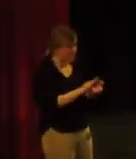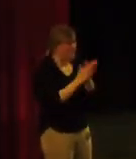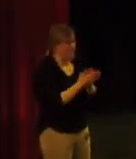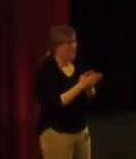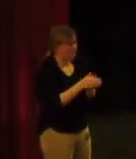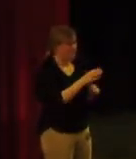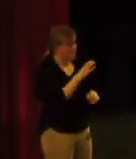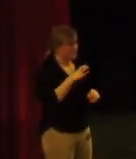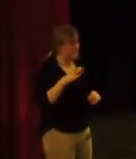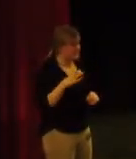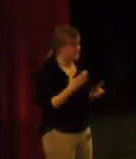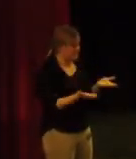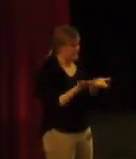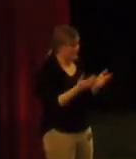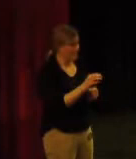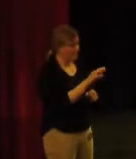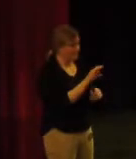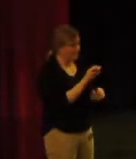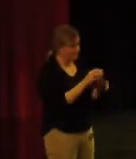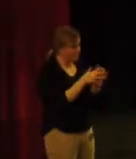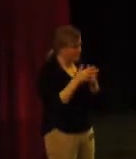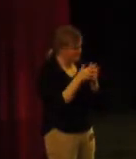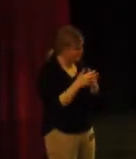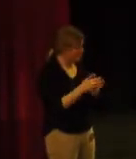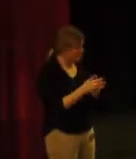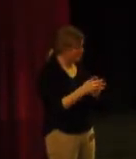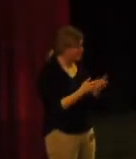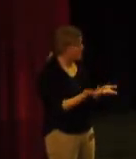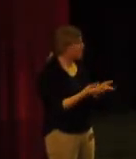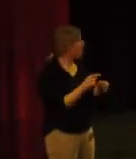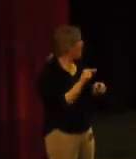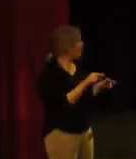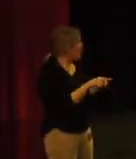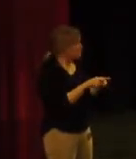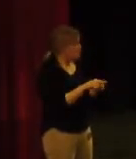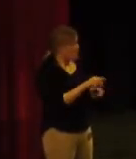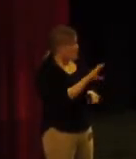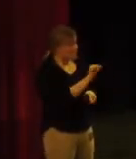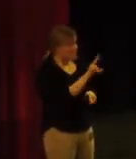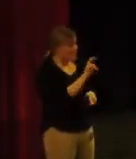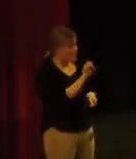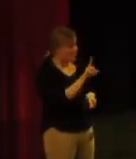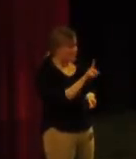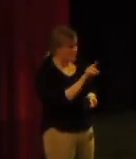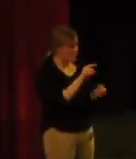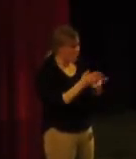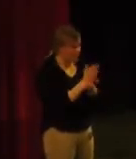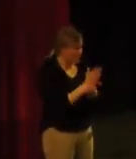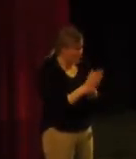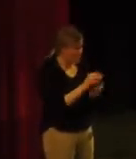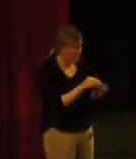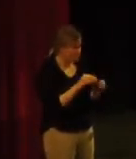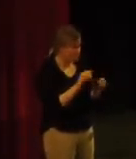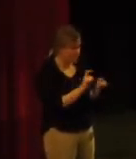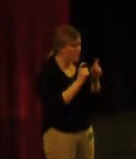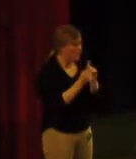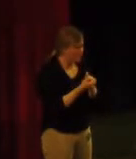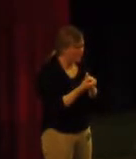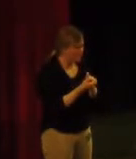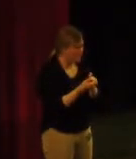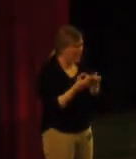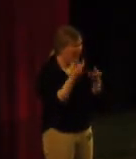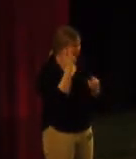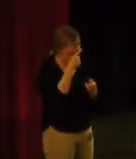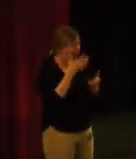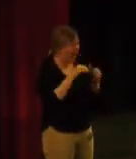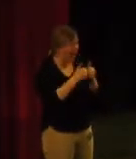In 1965, with all of that was going on in the Civil Rights Movement, there was a kind of a thought of how does this apply to immigration? And so what